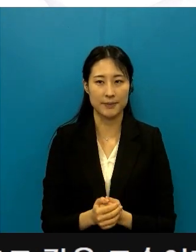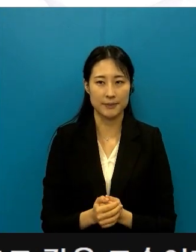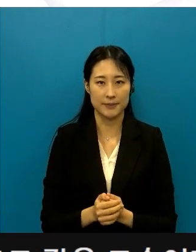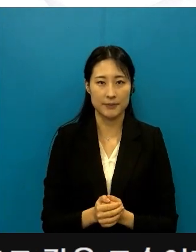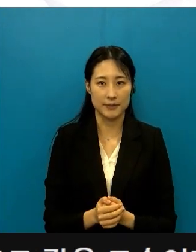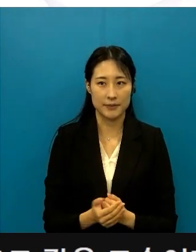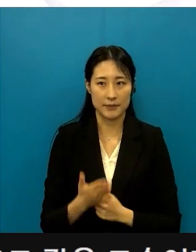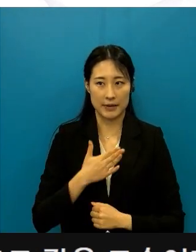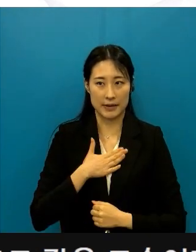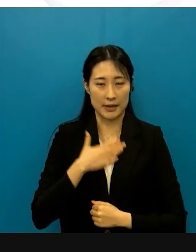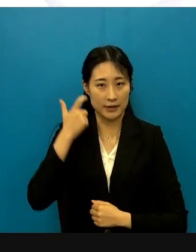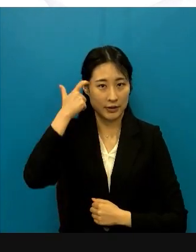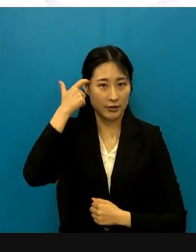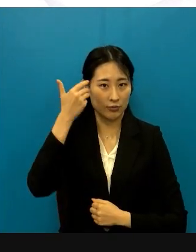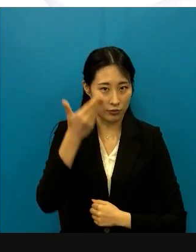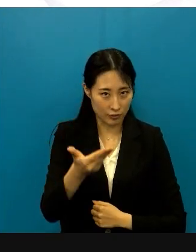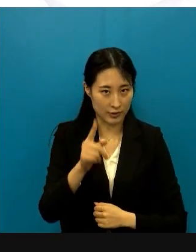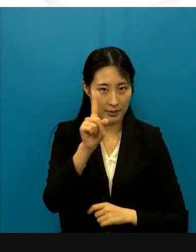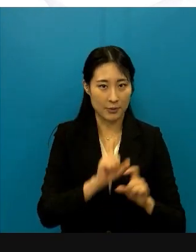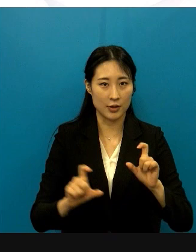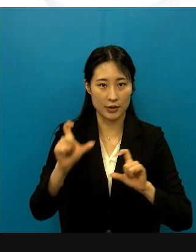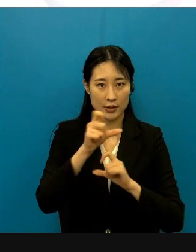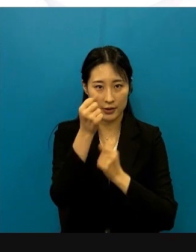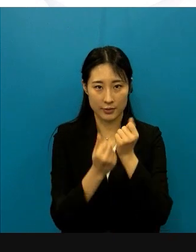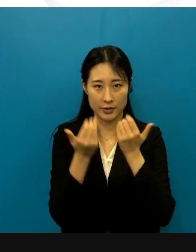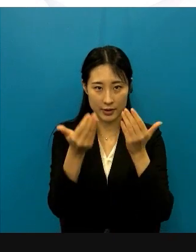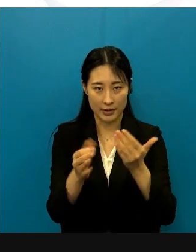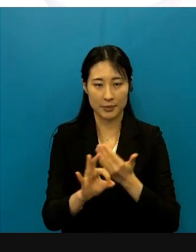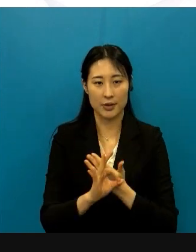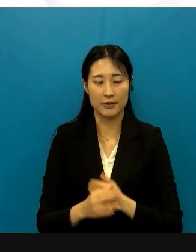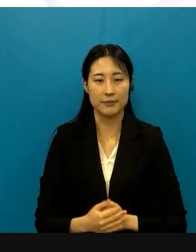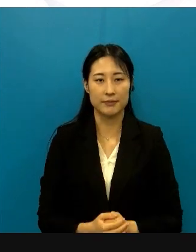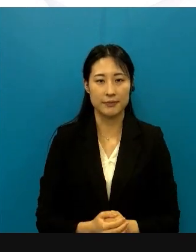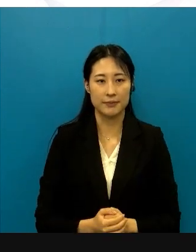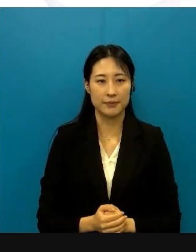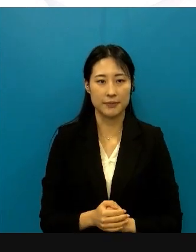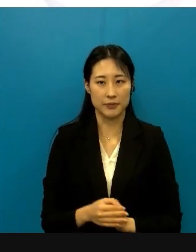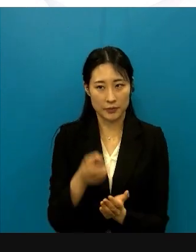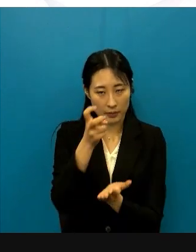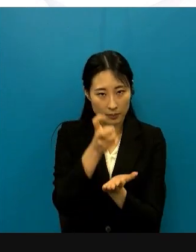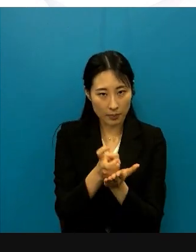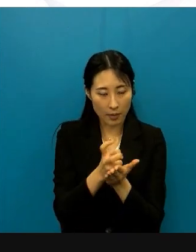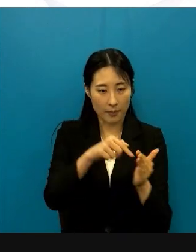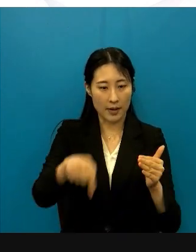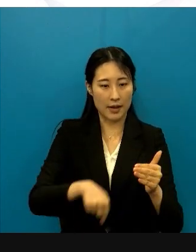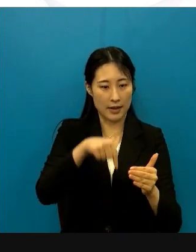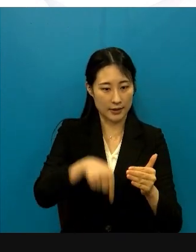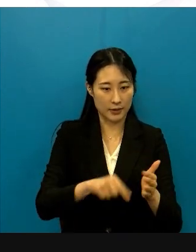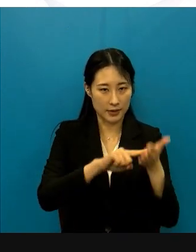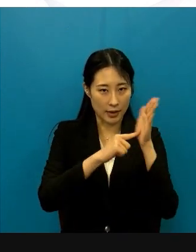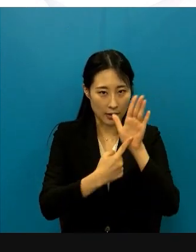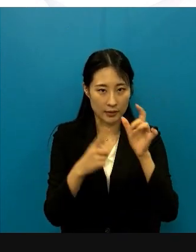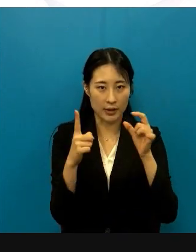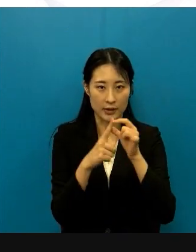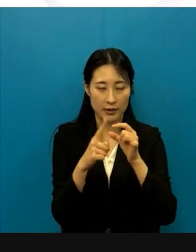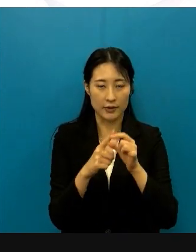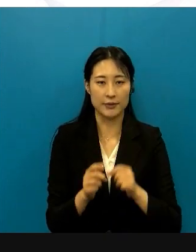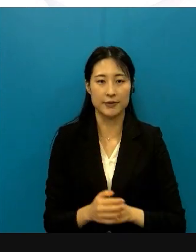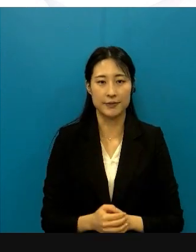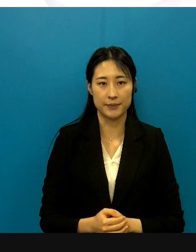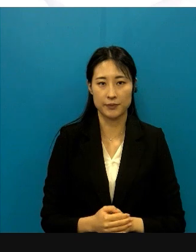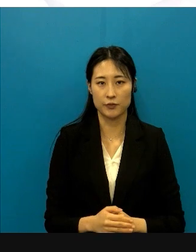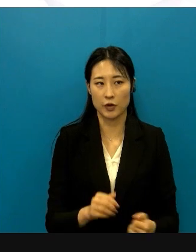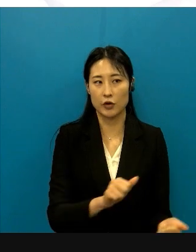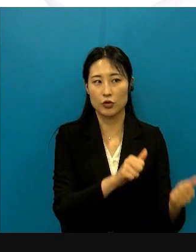the definition of patient in dying process in the law and only leaving the definition of terminally